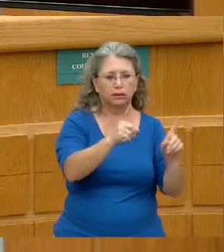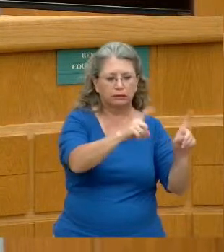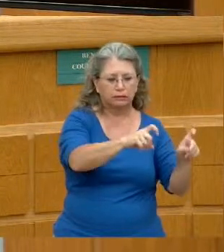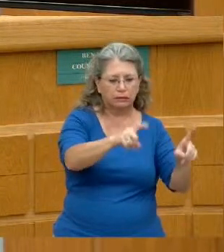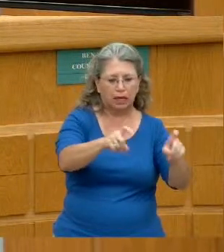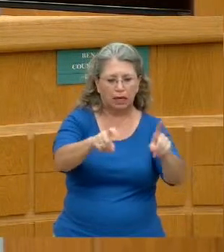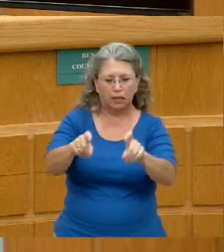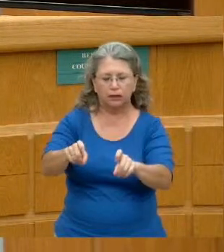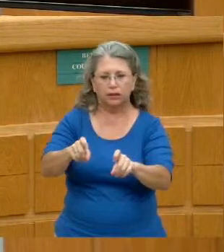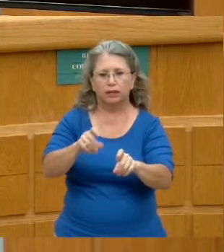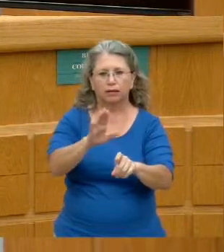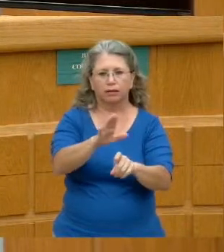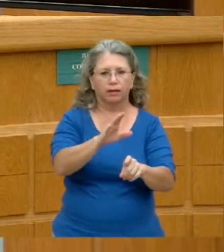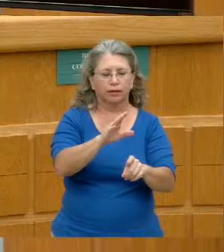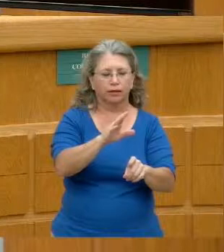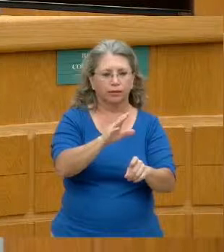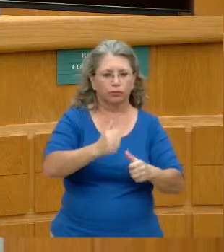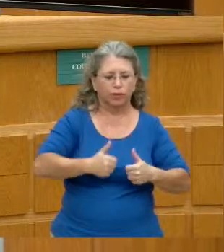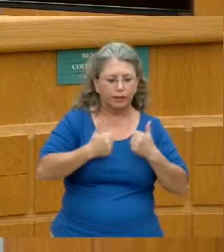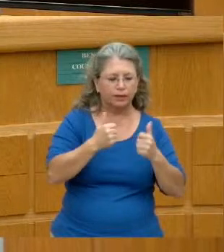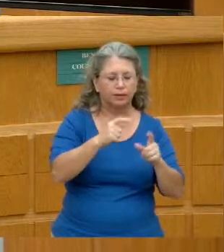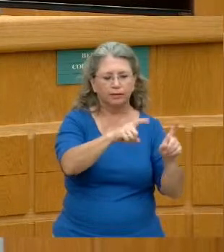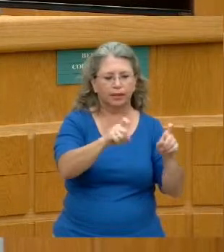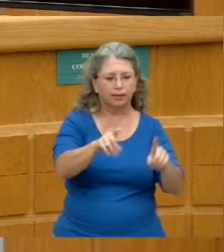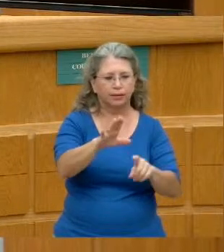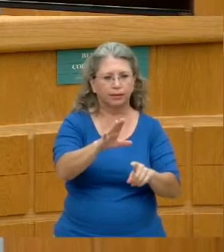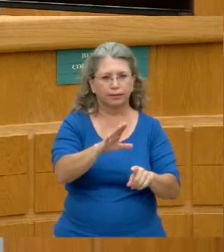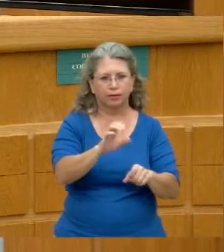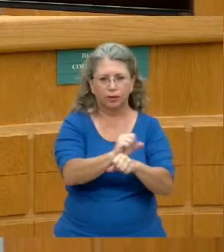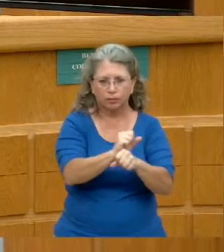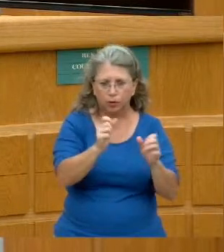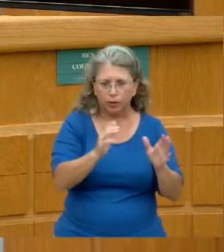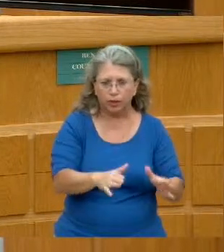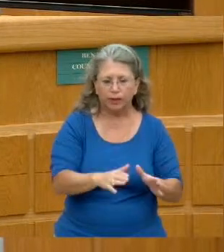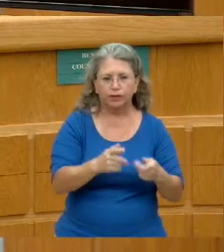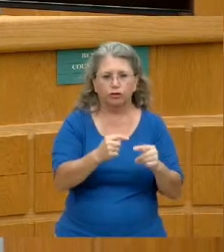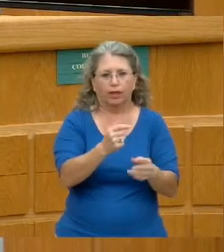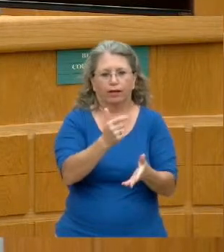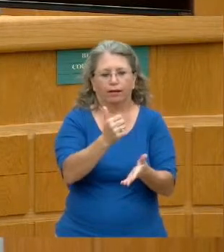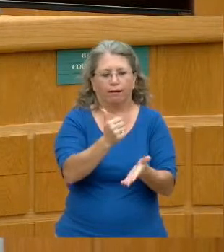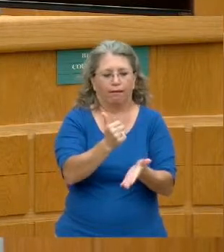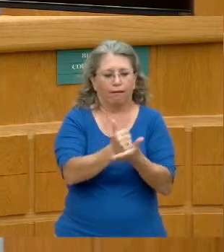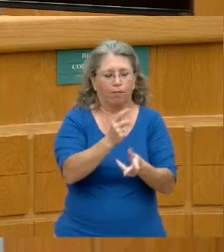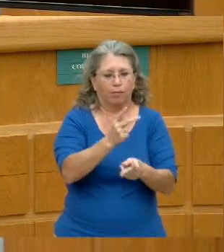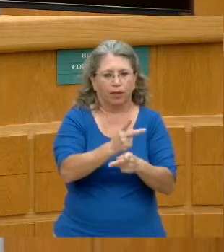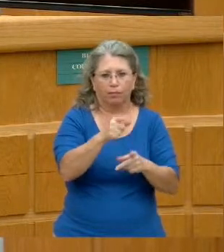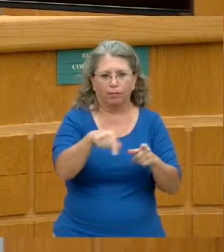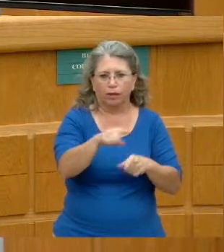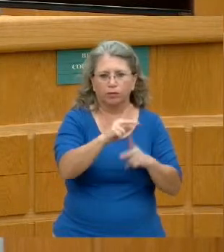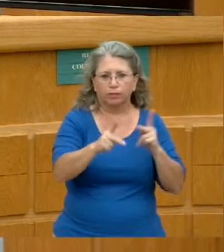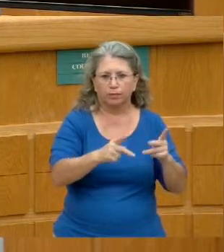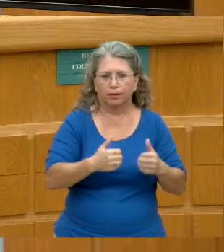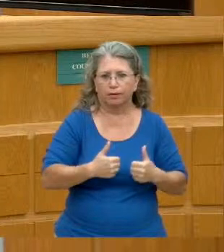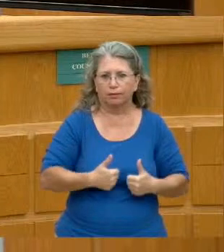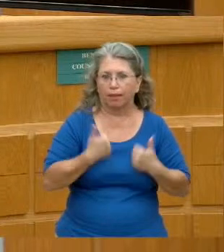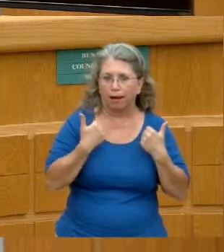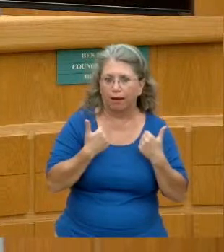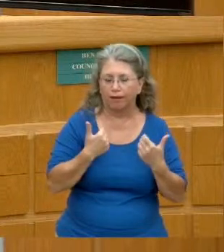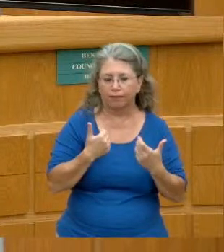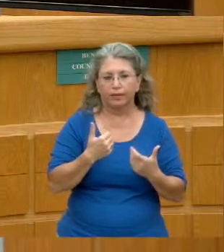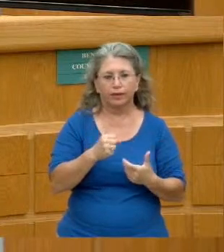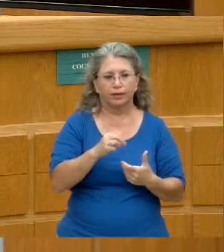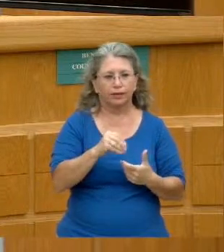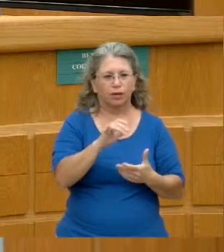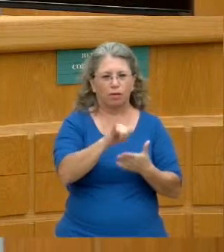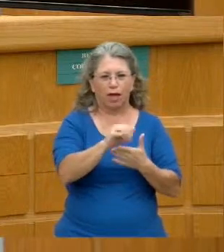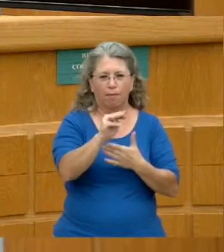and help people stay alive, frankly. Okay, so that map's there, and we can make it available if somebody